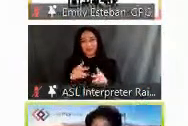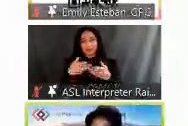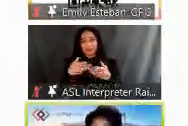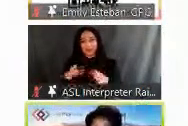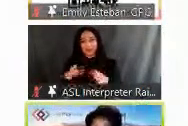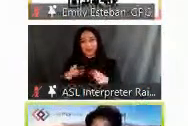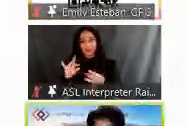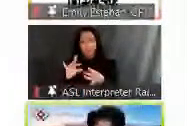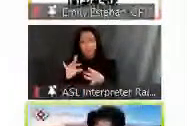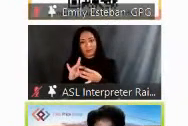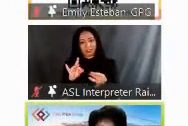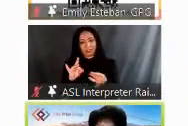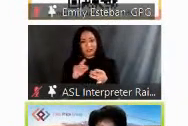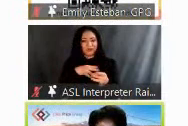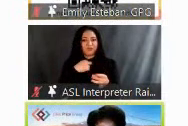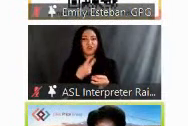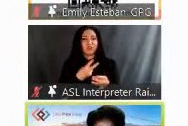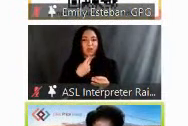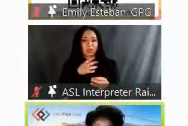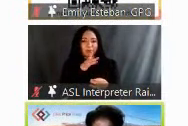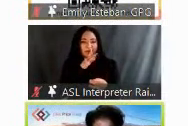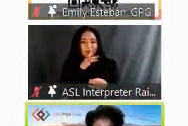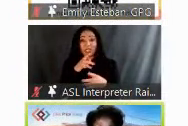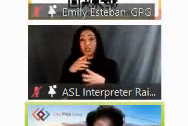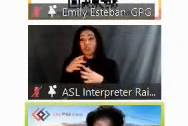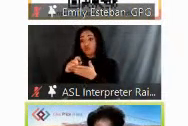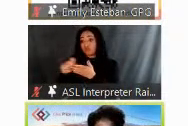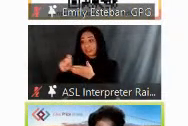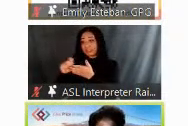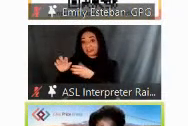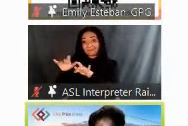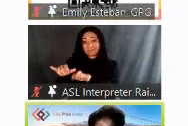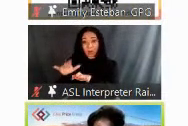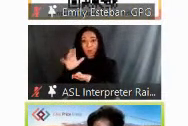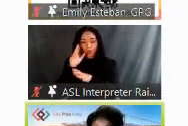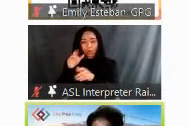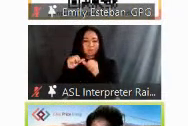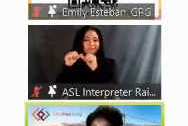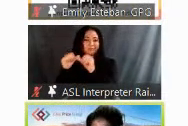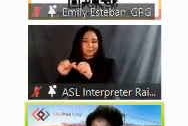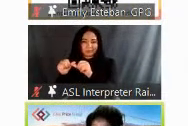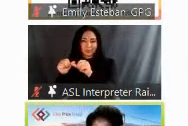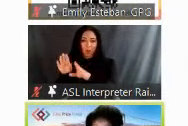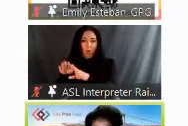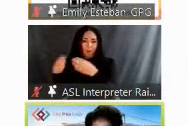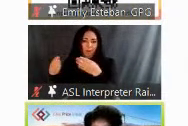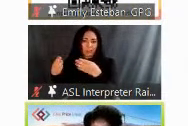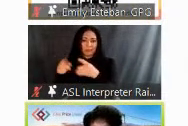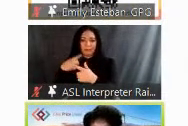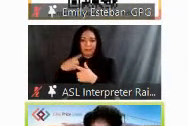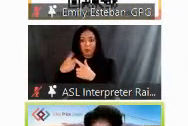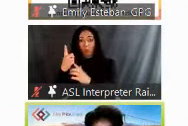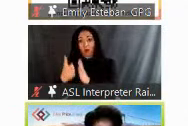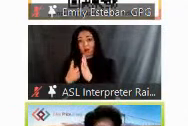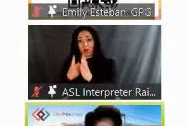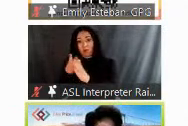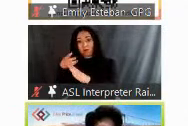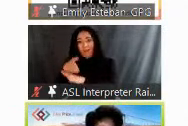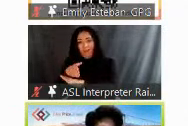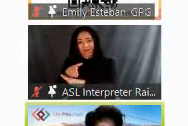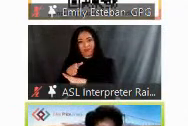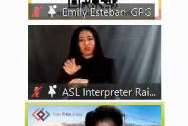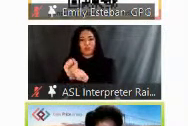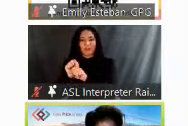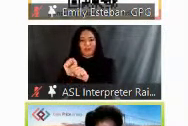The written public comment will remain open until 1 hour after the end of the work group meeting. I will now pass it